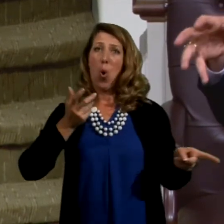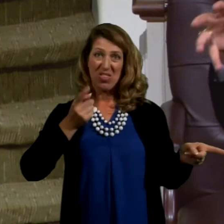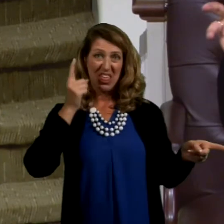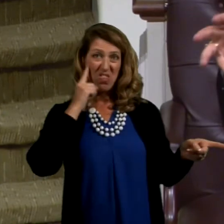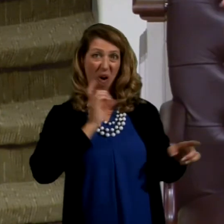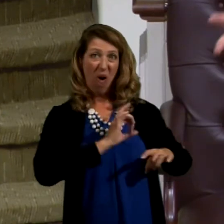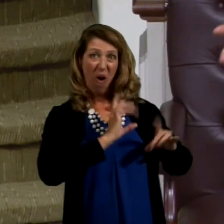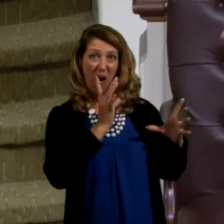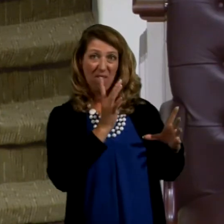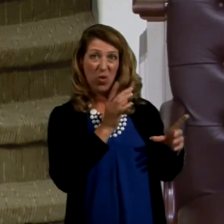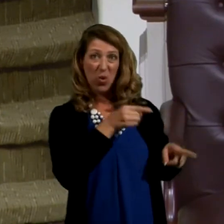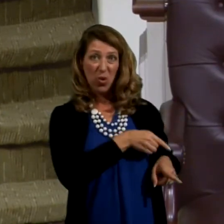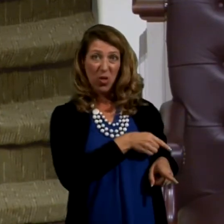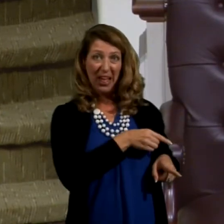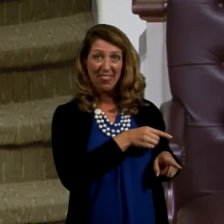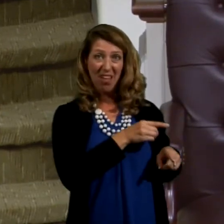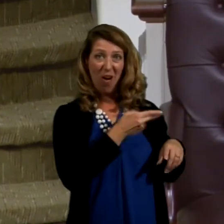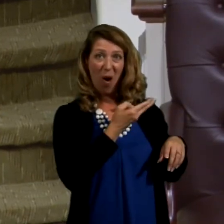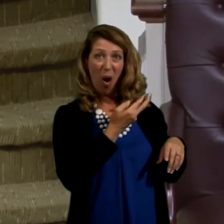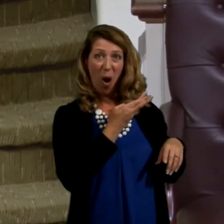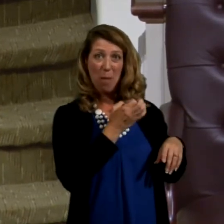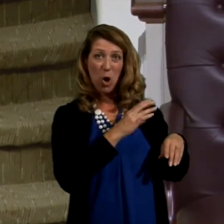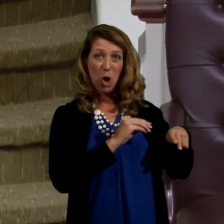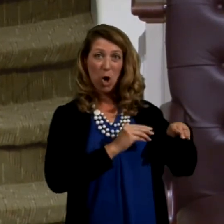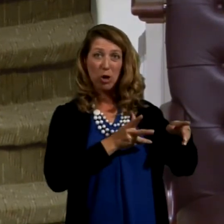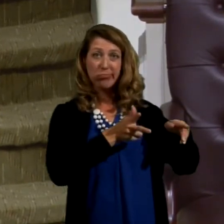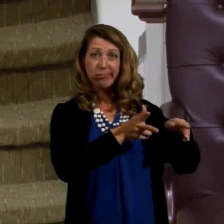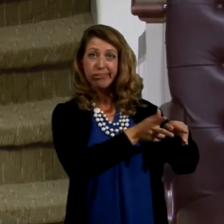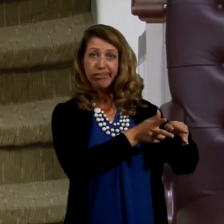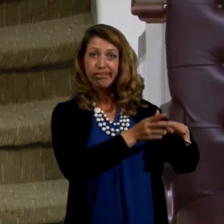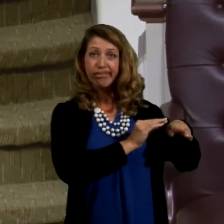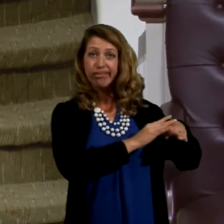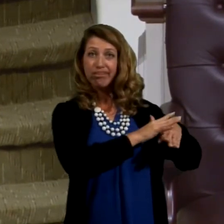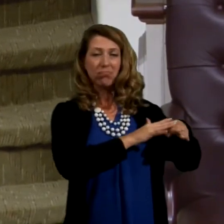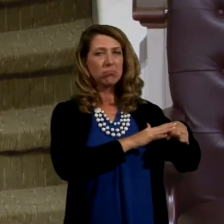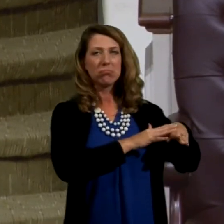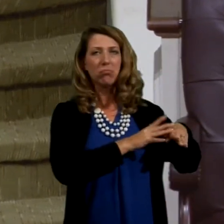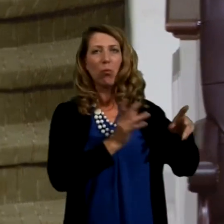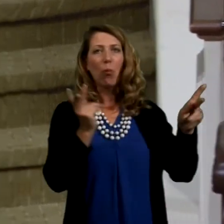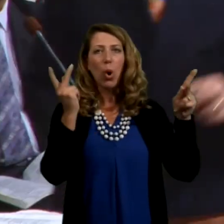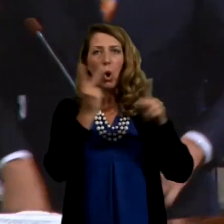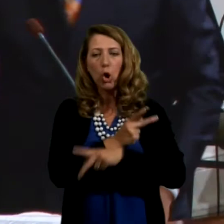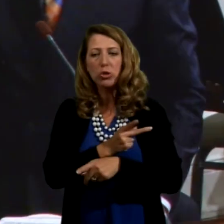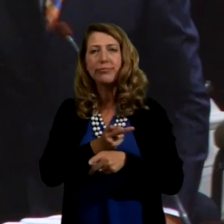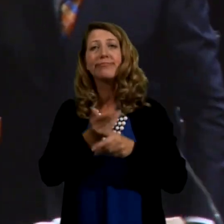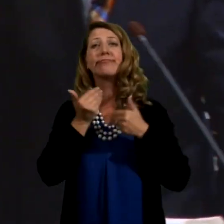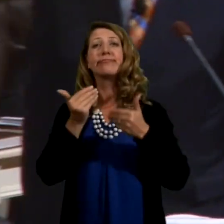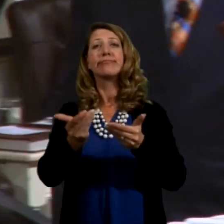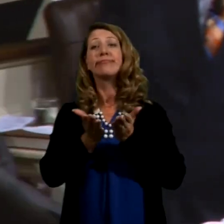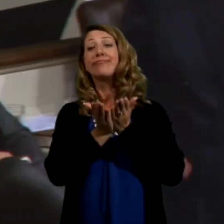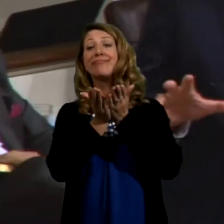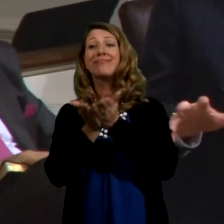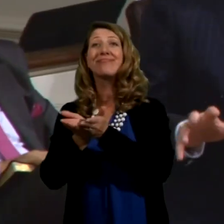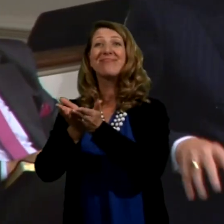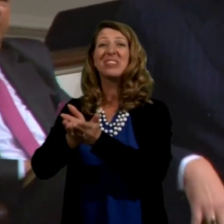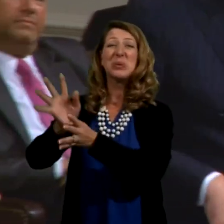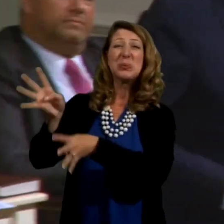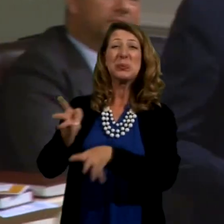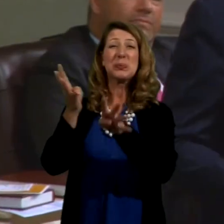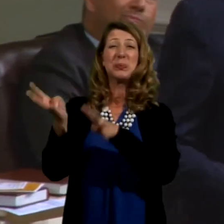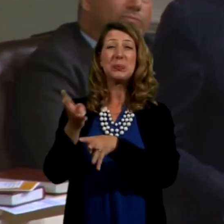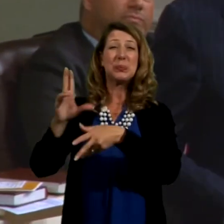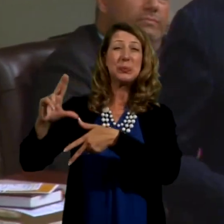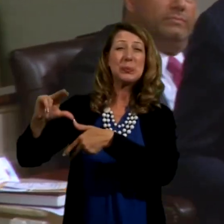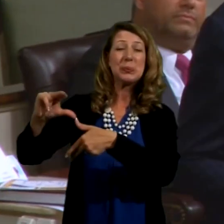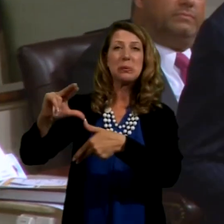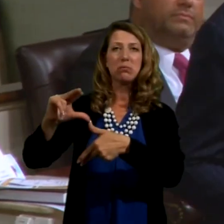Fair Havens, but it wasn't as miserable as it was going to be because of a bad decision. Some people make bad decisions because of compulsion.